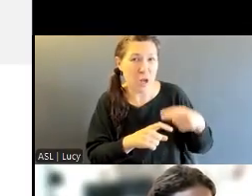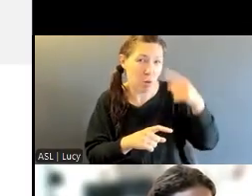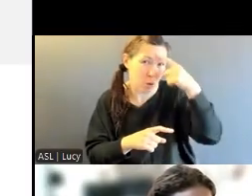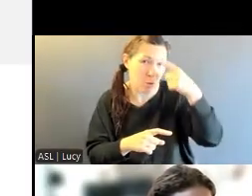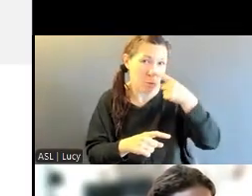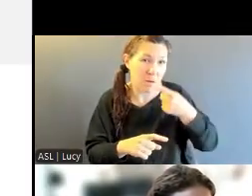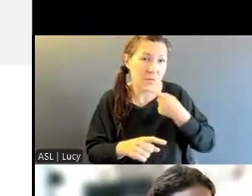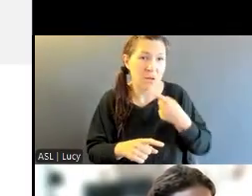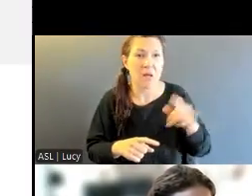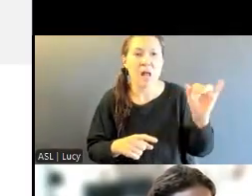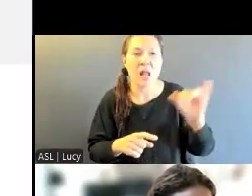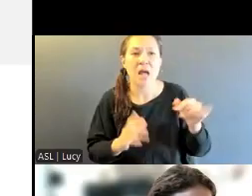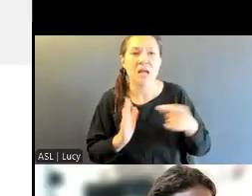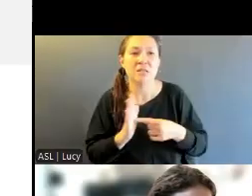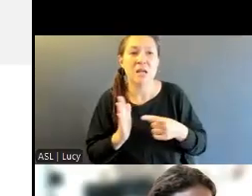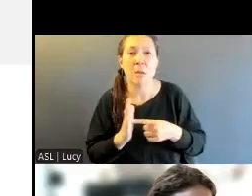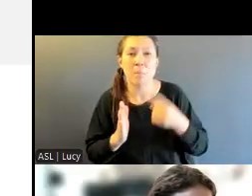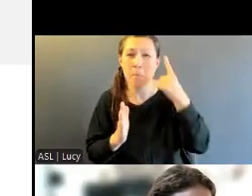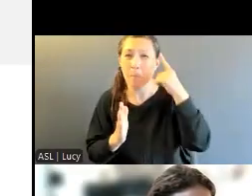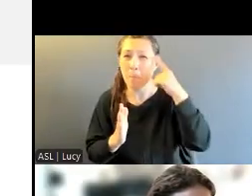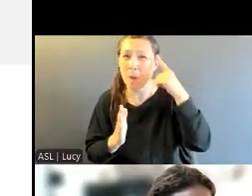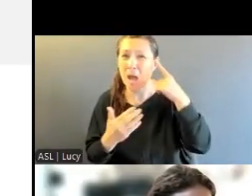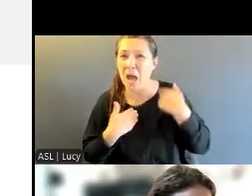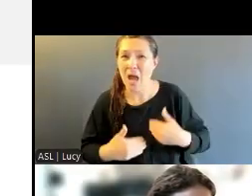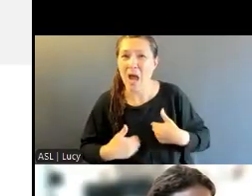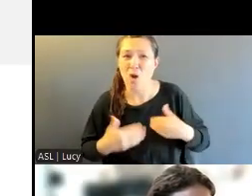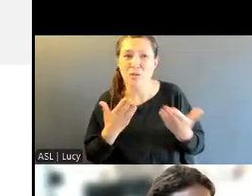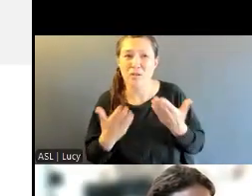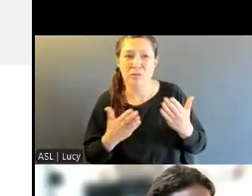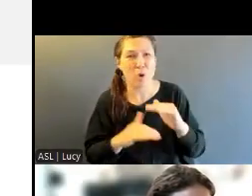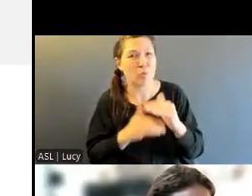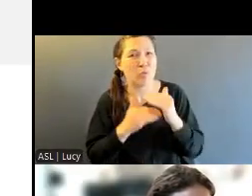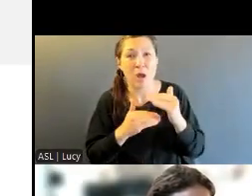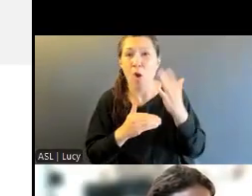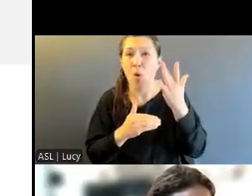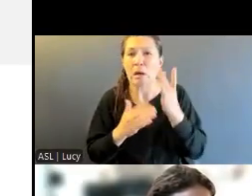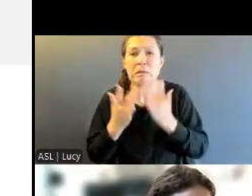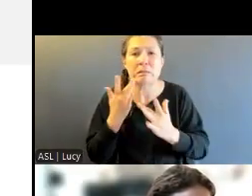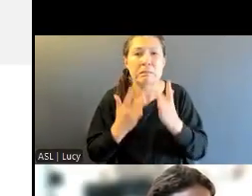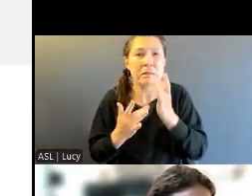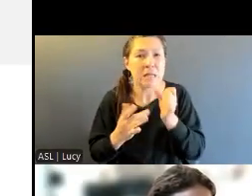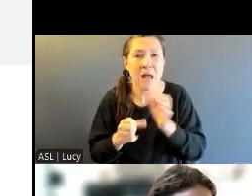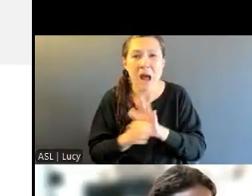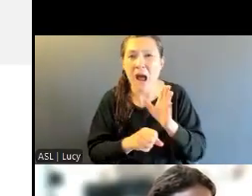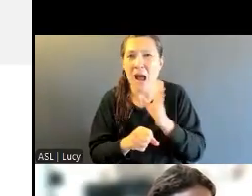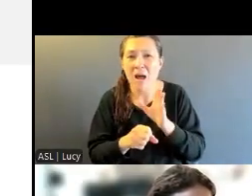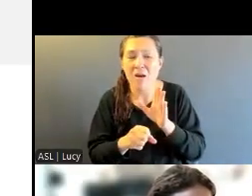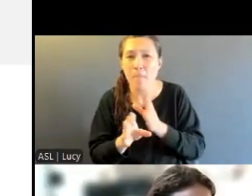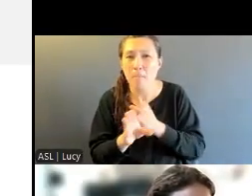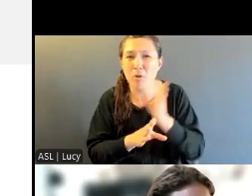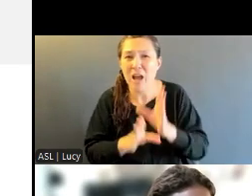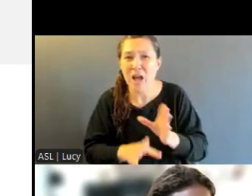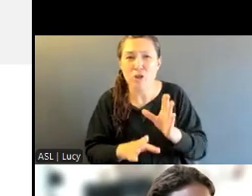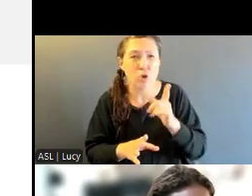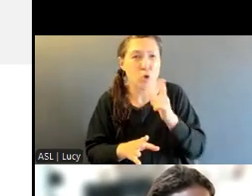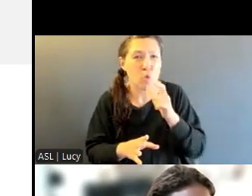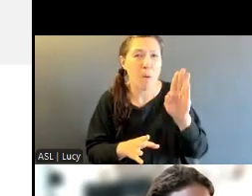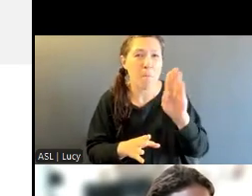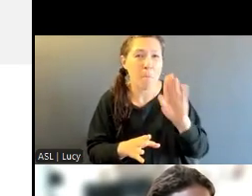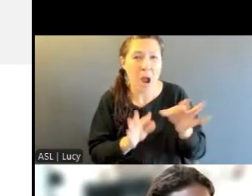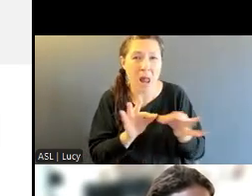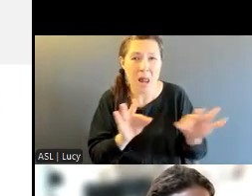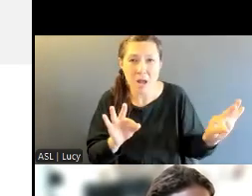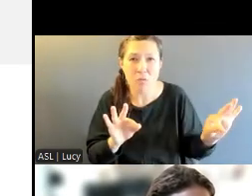health service, are very restricted due to the lack of bilingual health care providers, thus impacting for sure the quality of